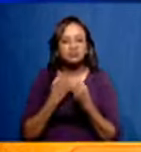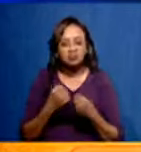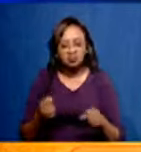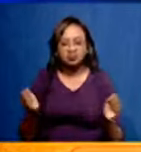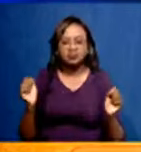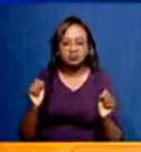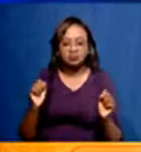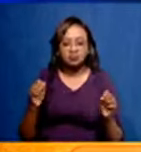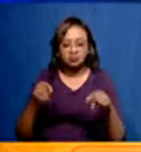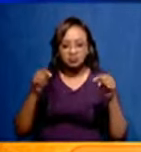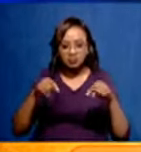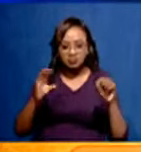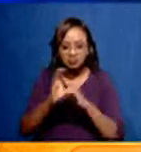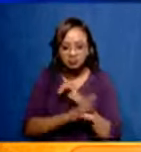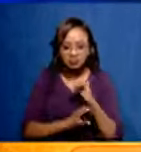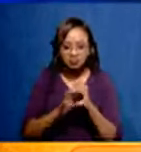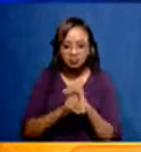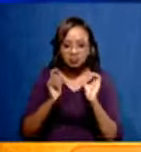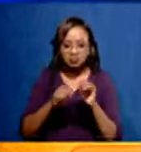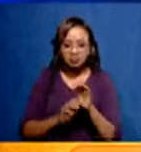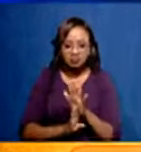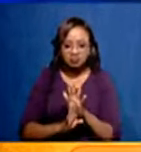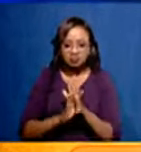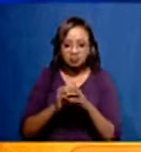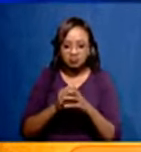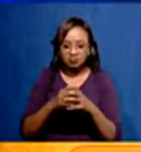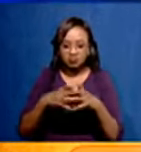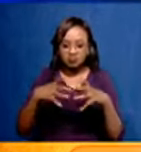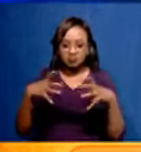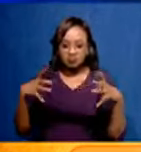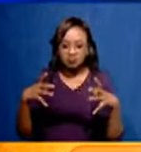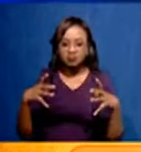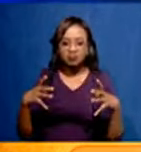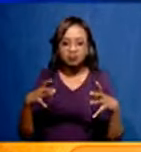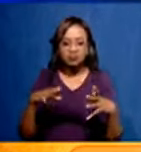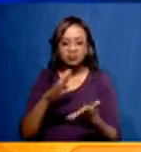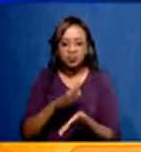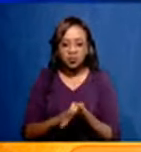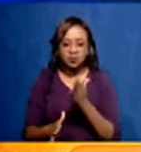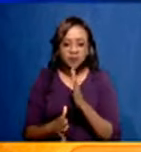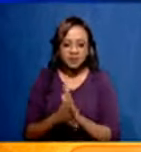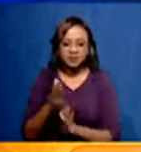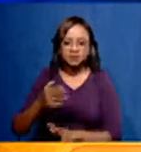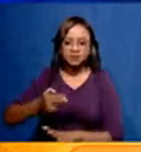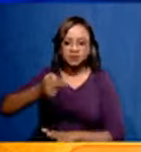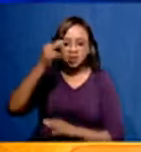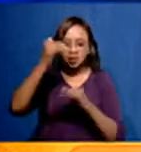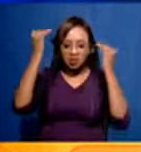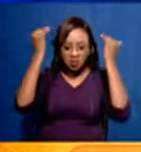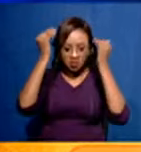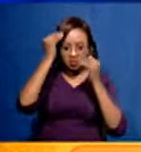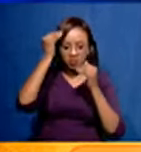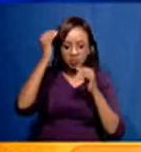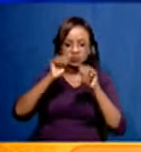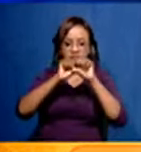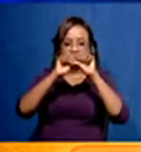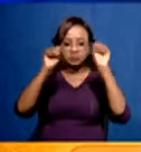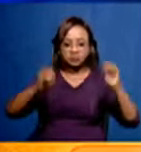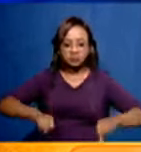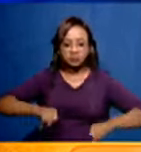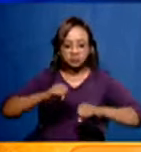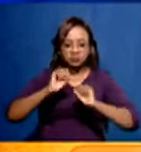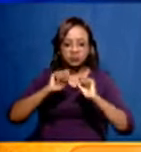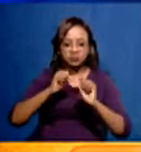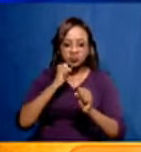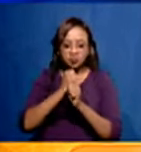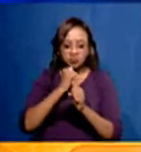There is no way this country can grow, can step change without the higher education system being effective and